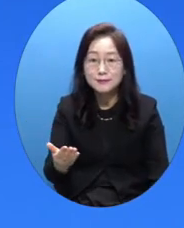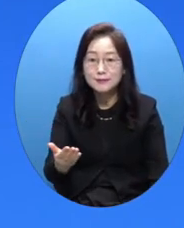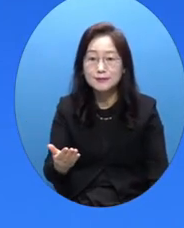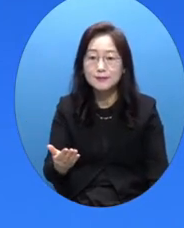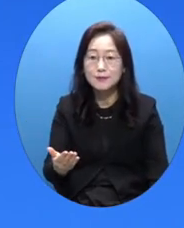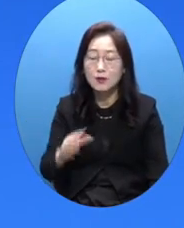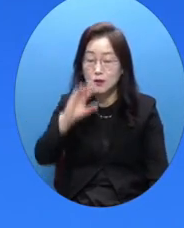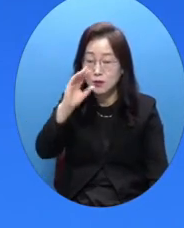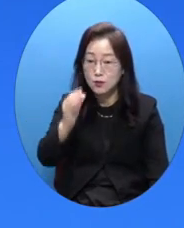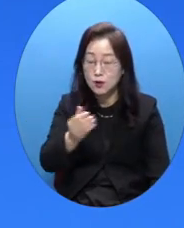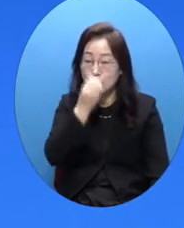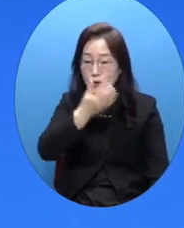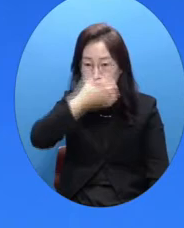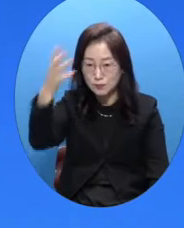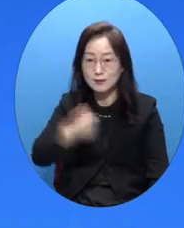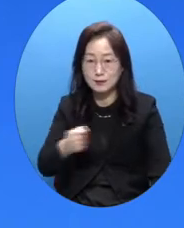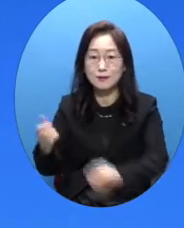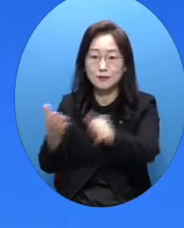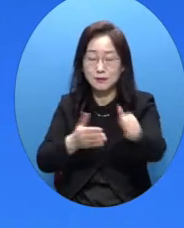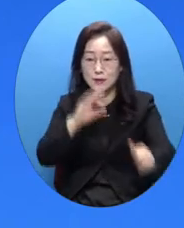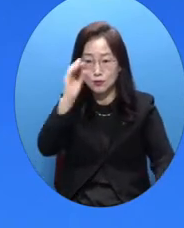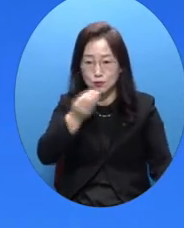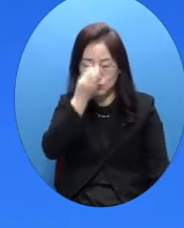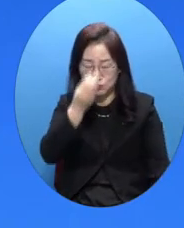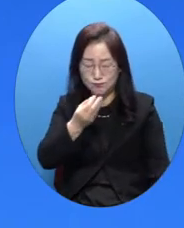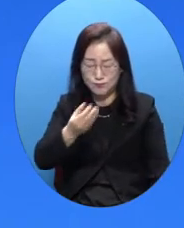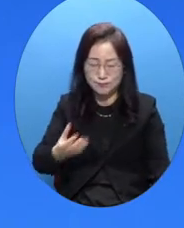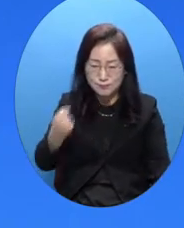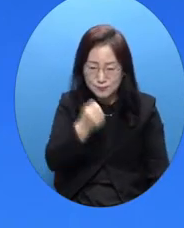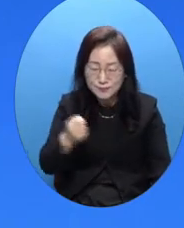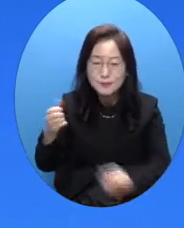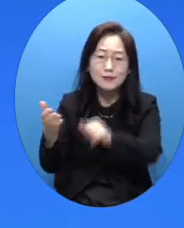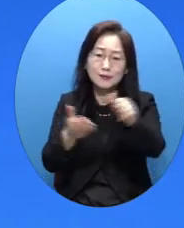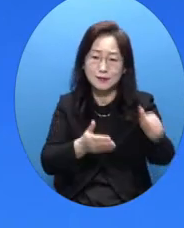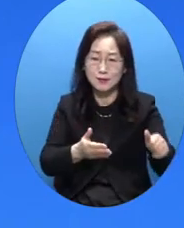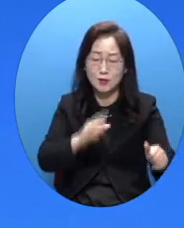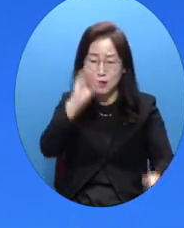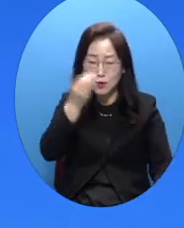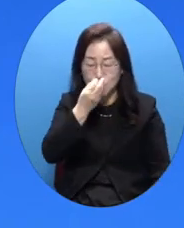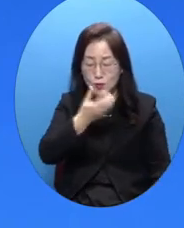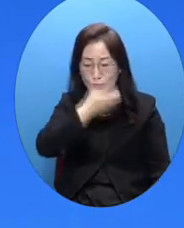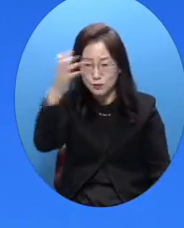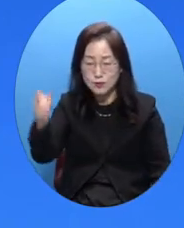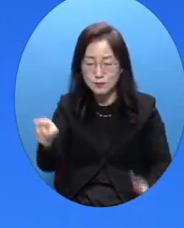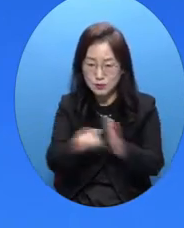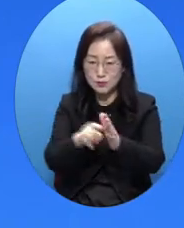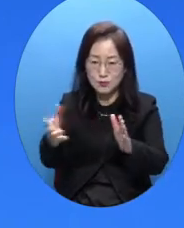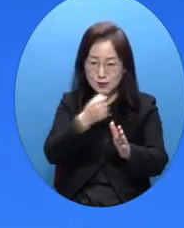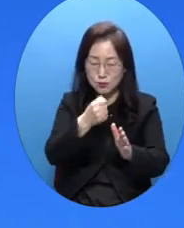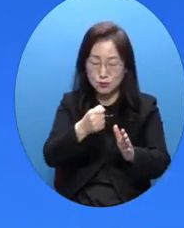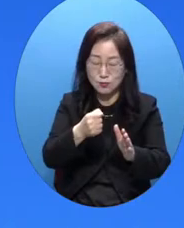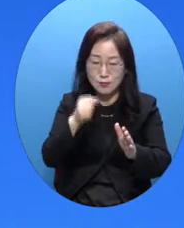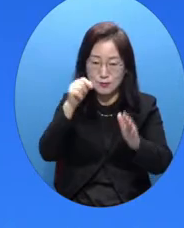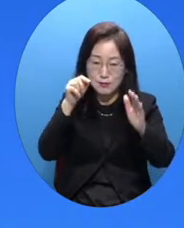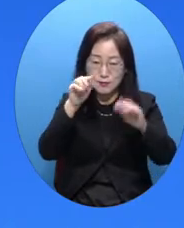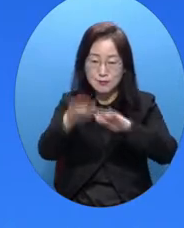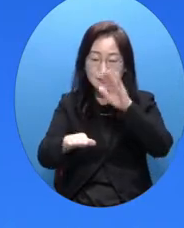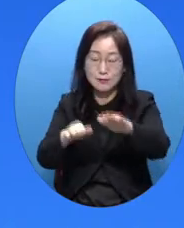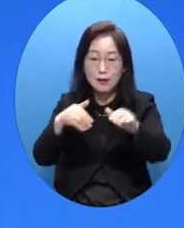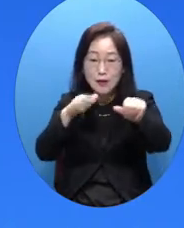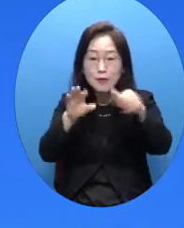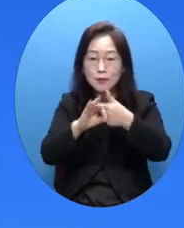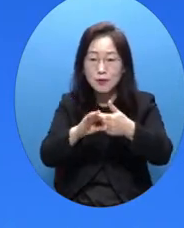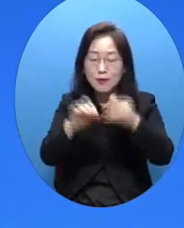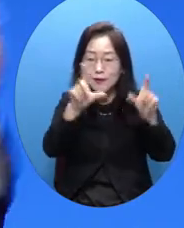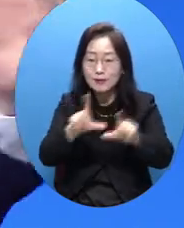where they wanted to kill him I blessed in the name of the Lord that you will Embrace holy dreams in the Lord and when you move forward by embracing